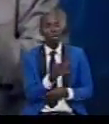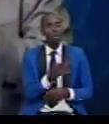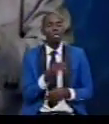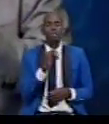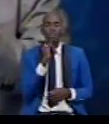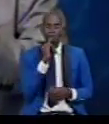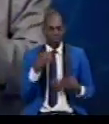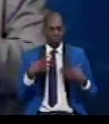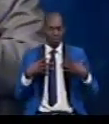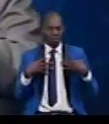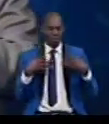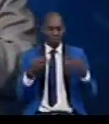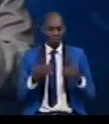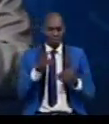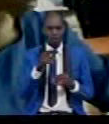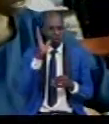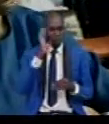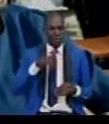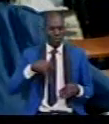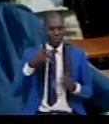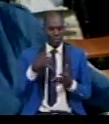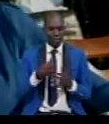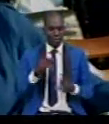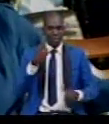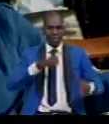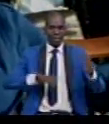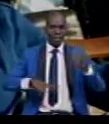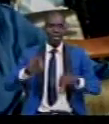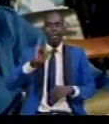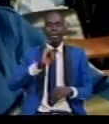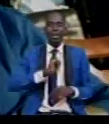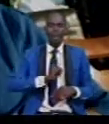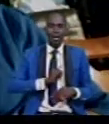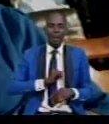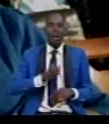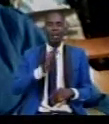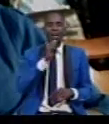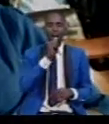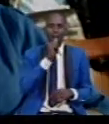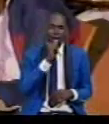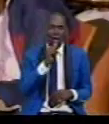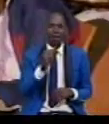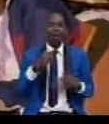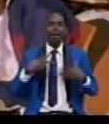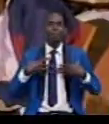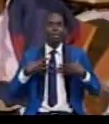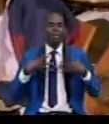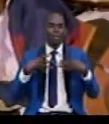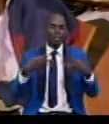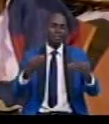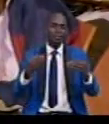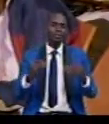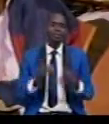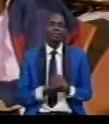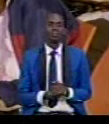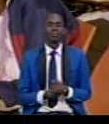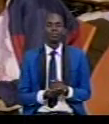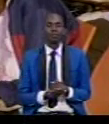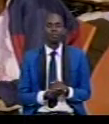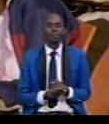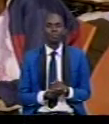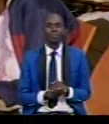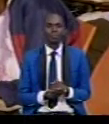it. I am healed. I am healed of that